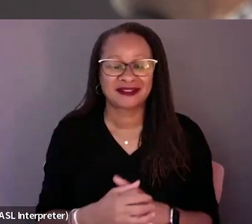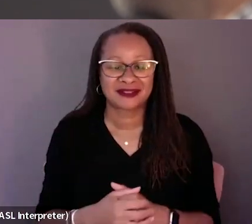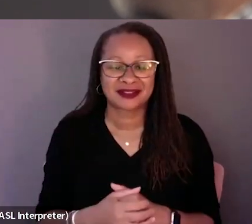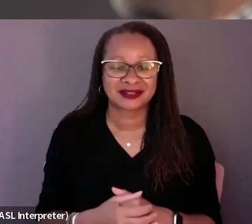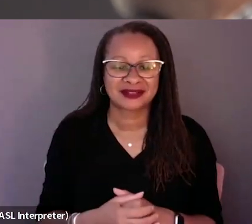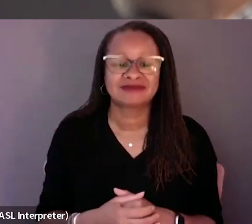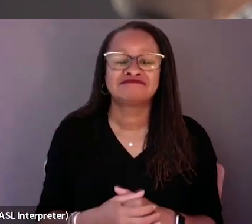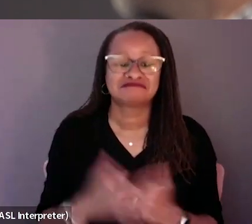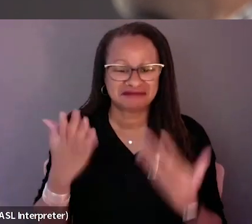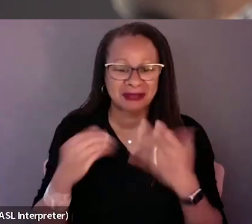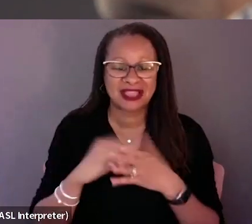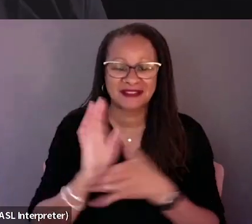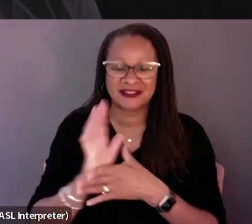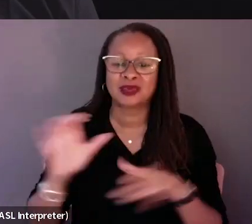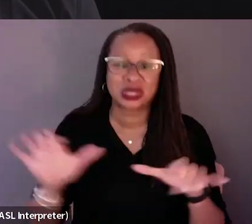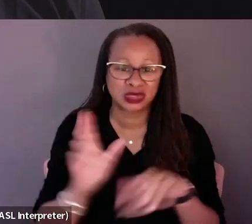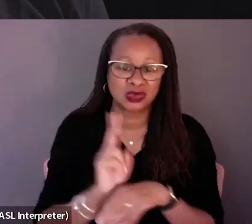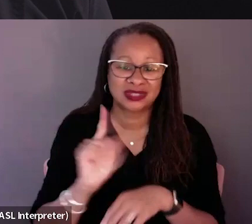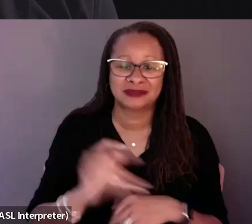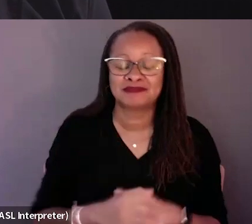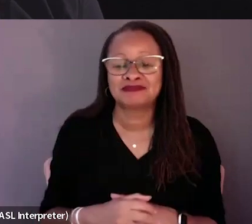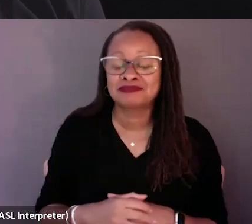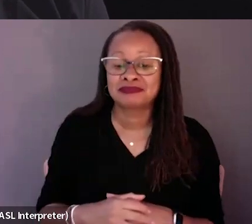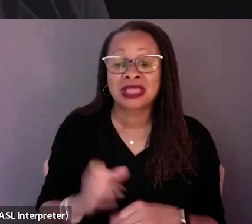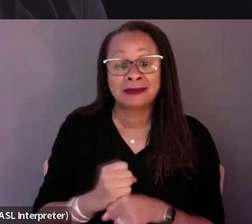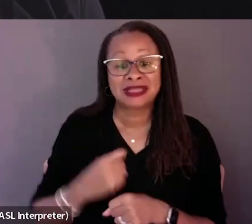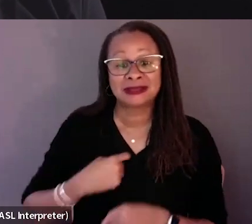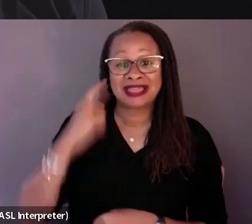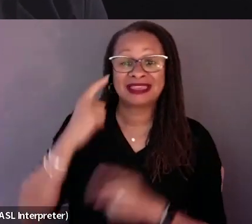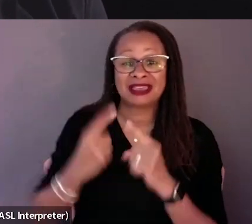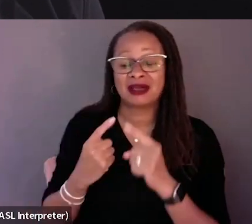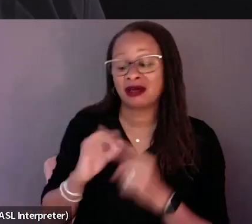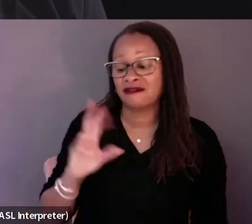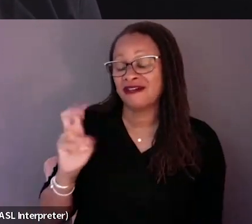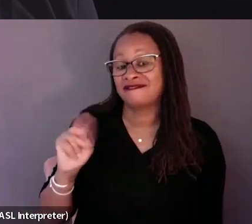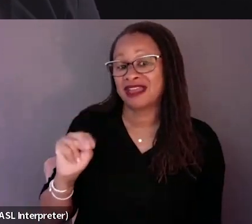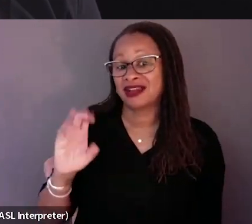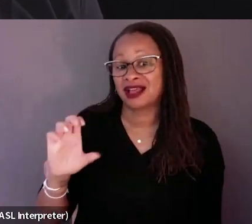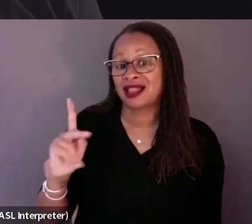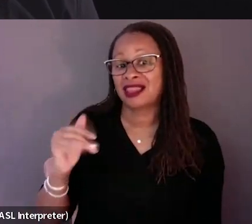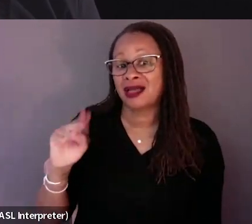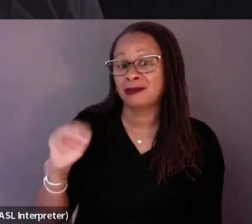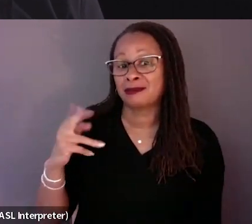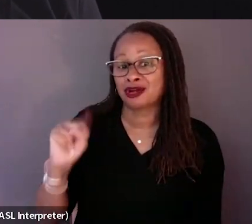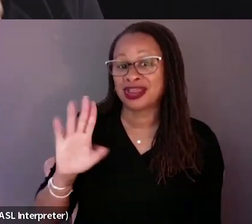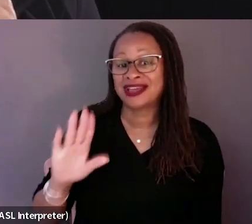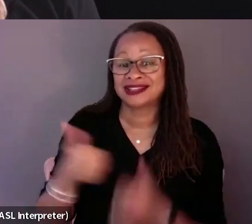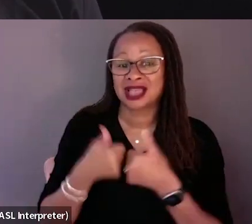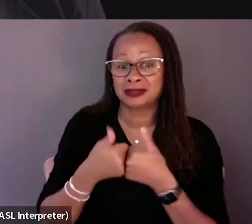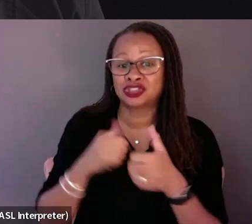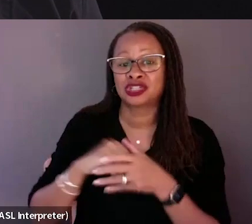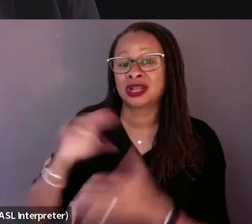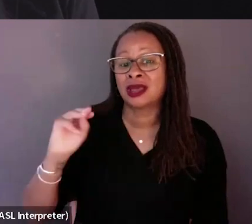maybe even in a film we can do that. You know, it makes me think of Van Cliburn, who won this competition in Moscow in the